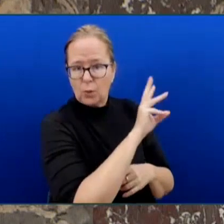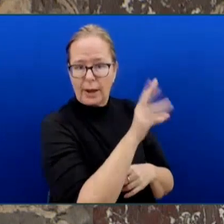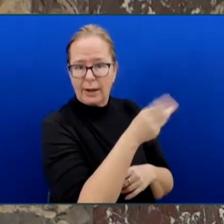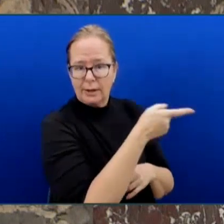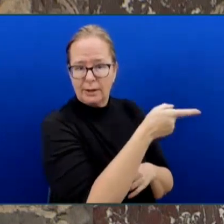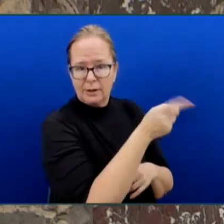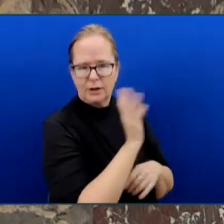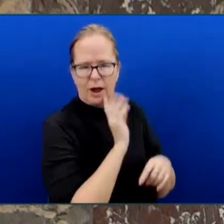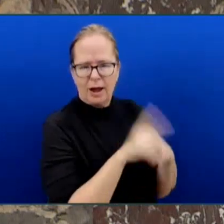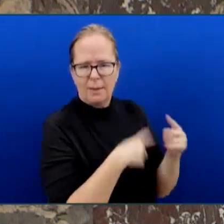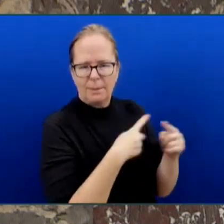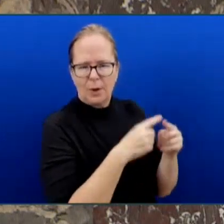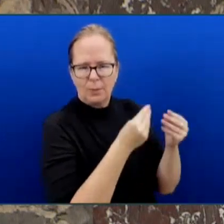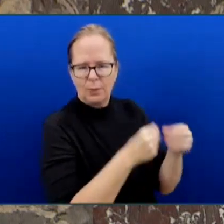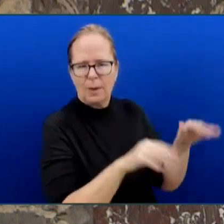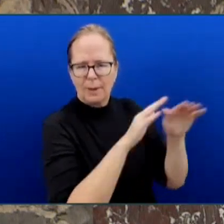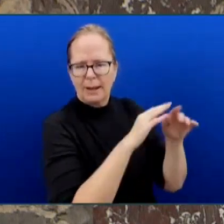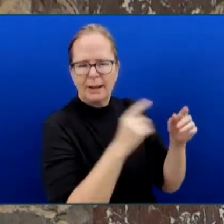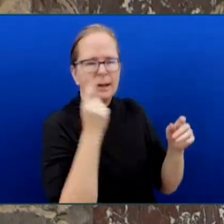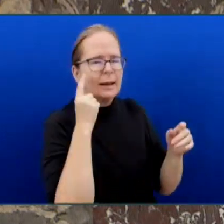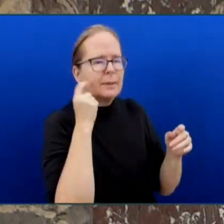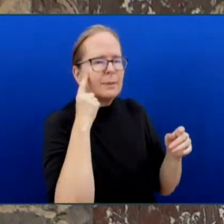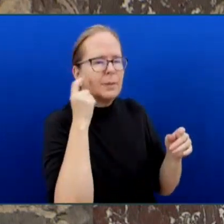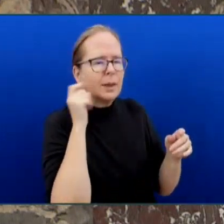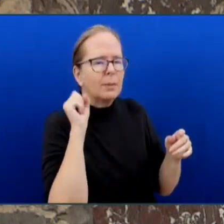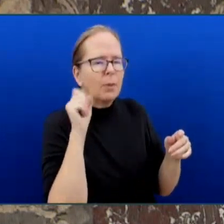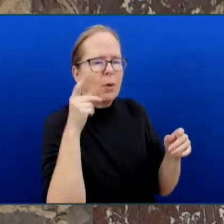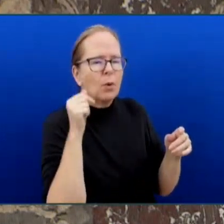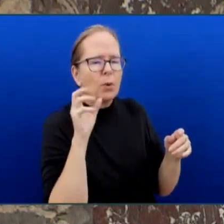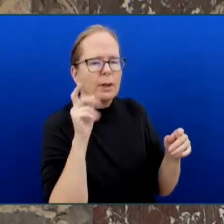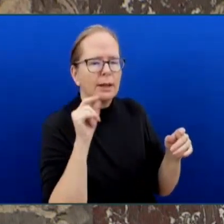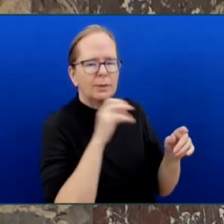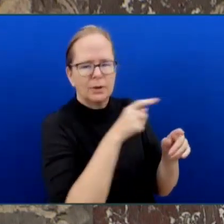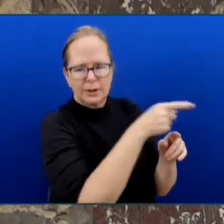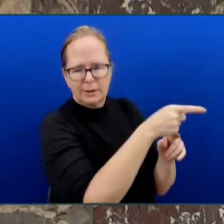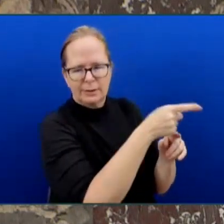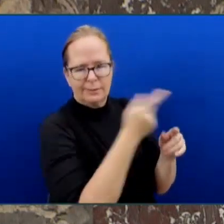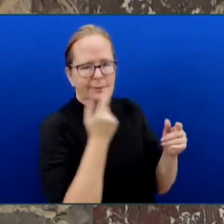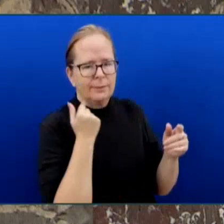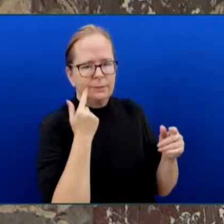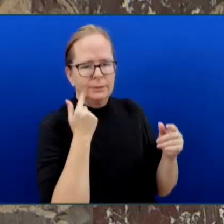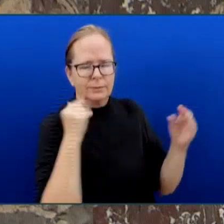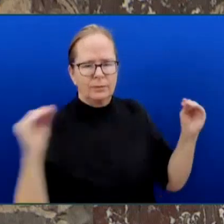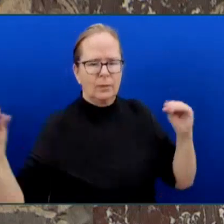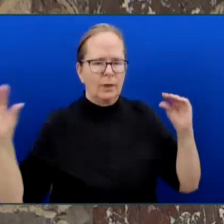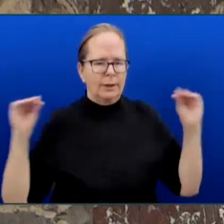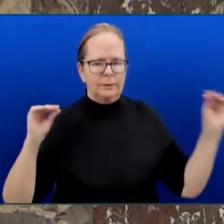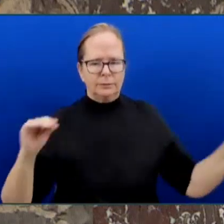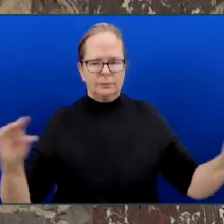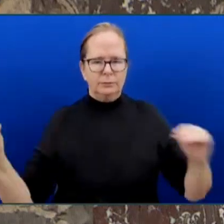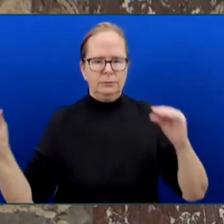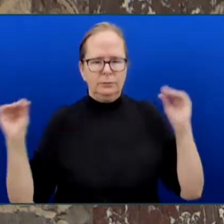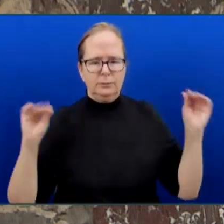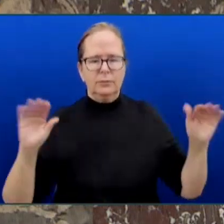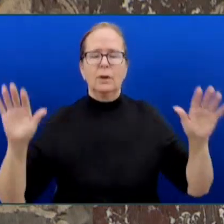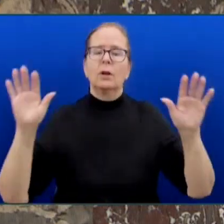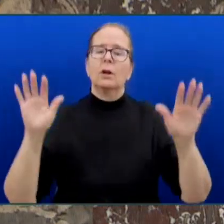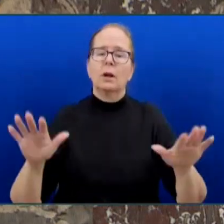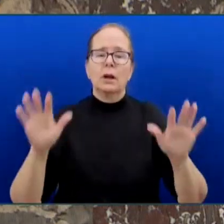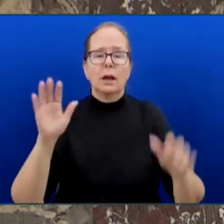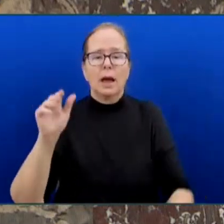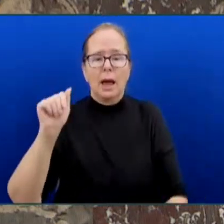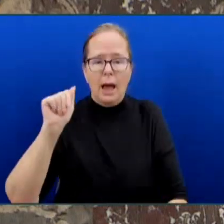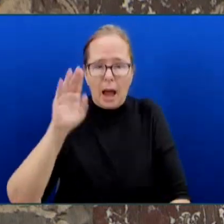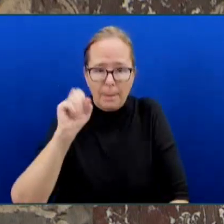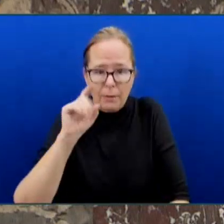if the member wants to get into where people are... Member for Abbotsford West, there's no need to,